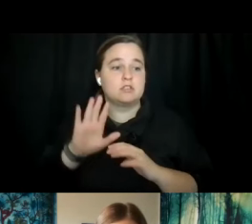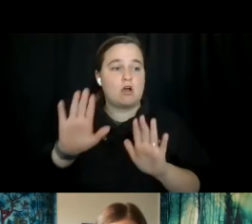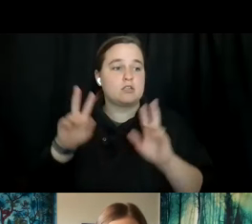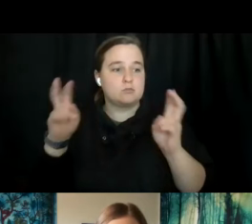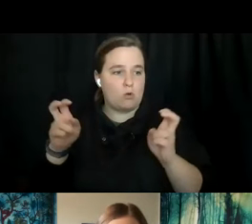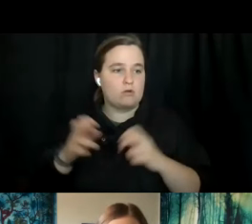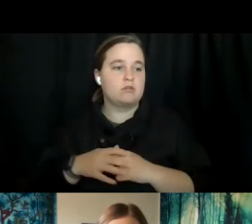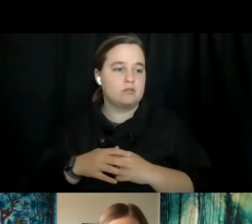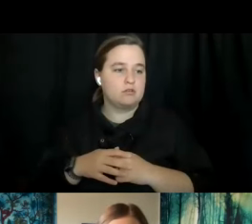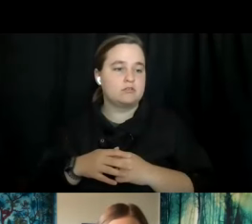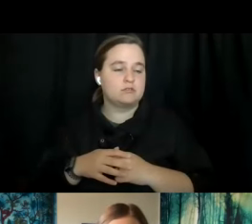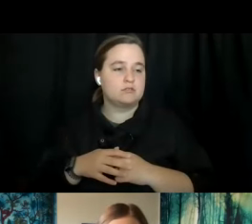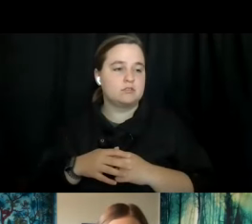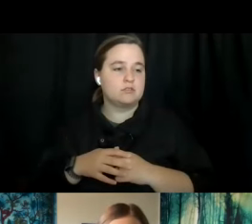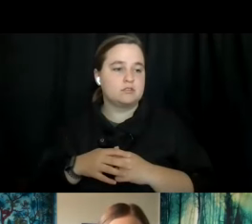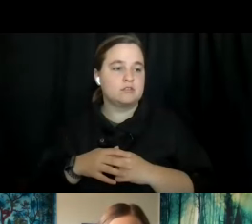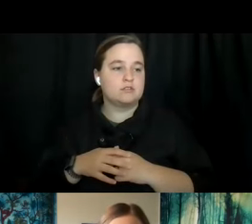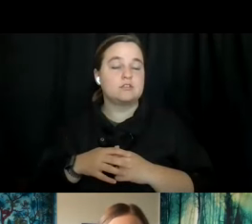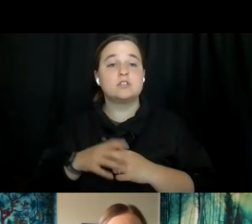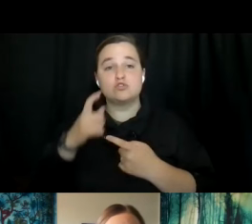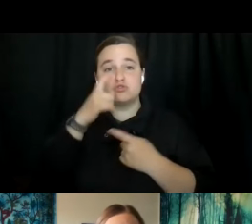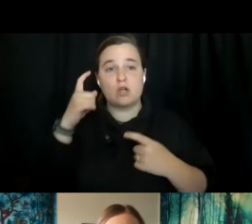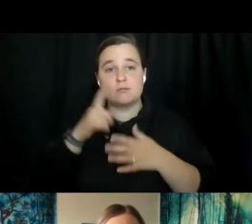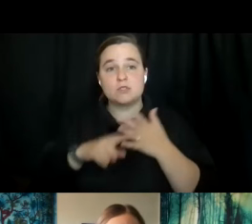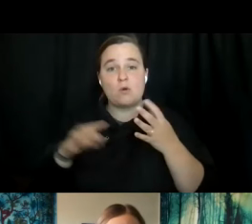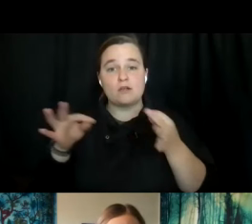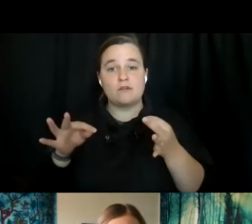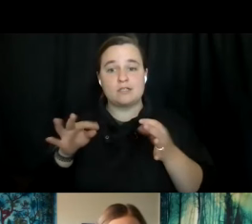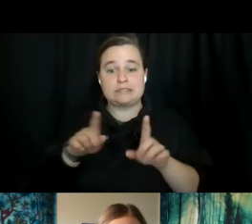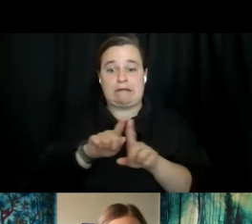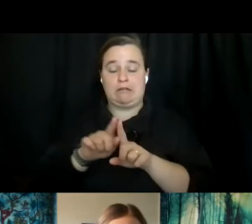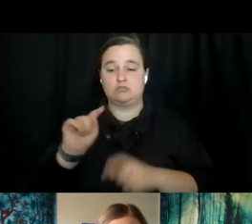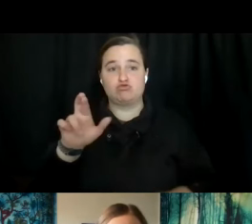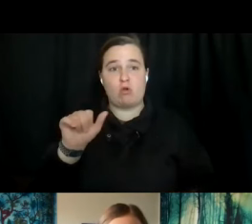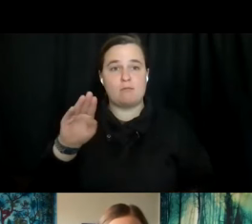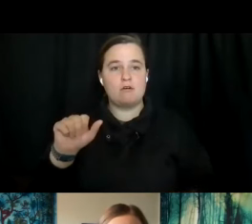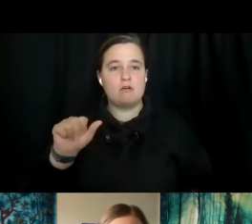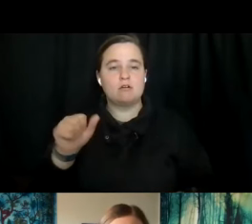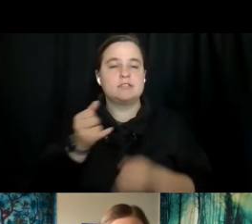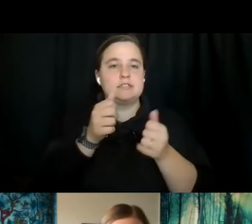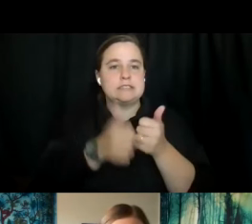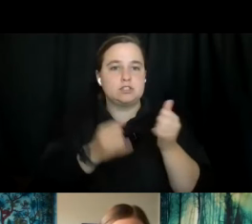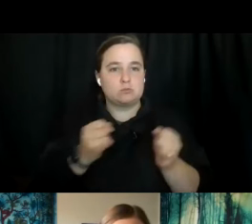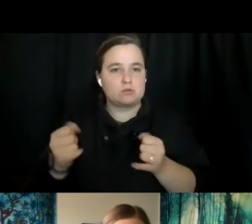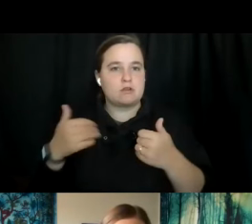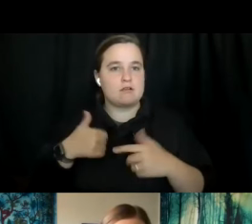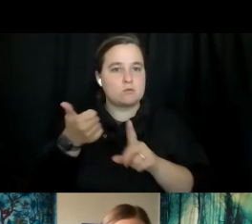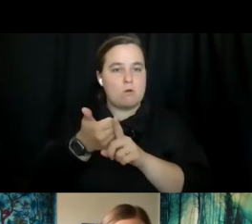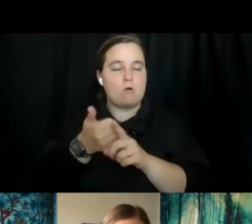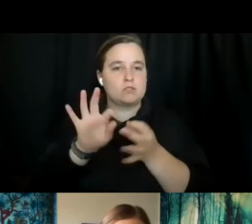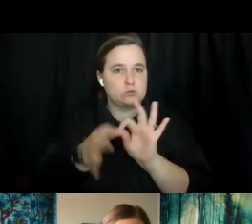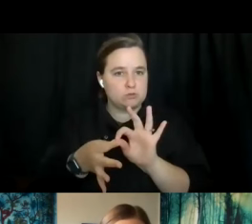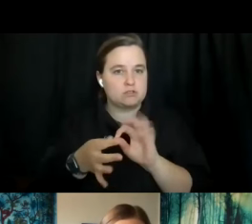to how trauma is what one defines as trauma is individual. And